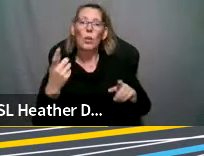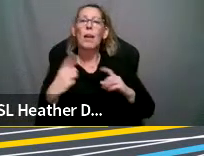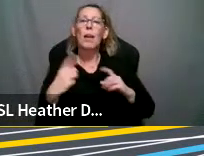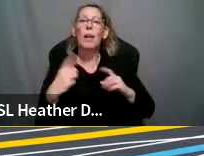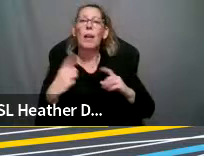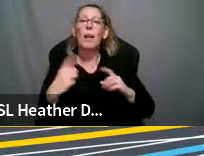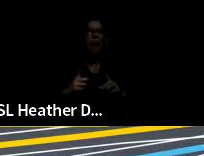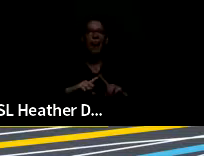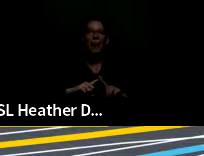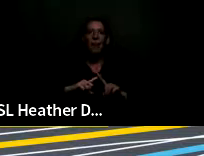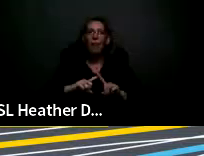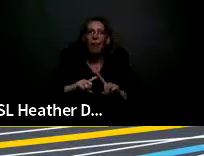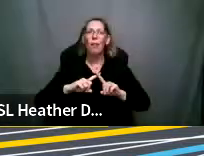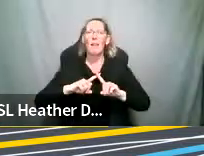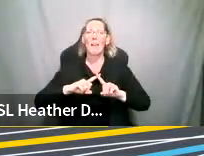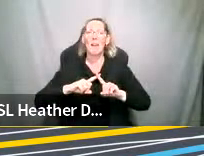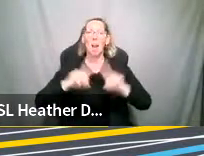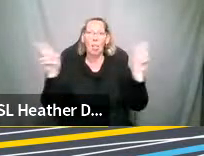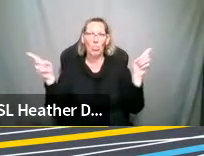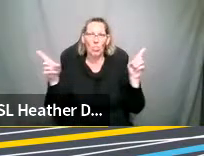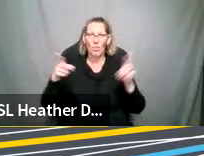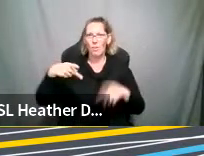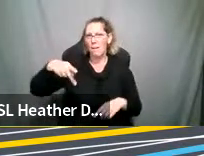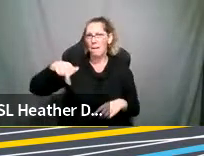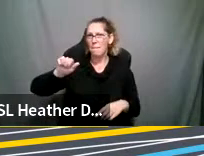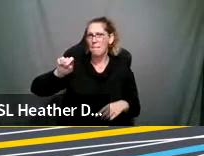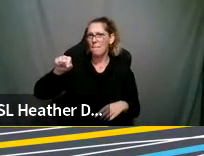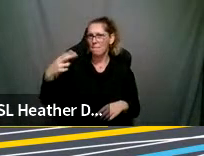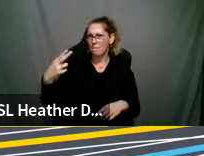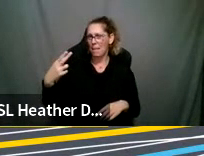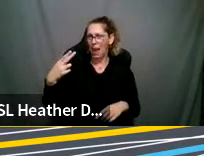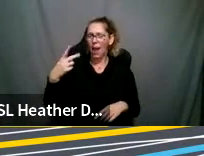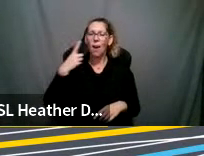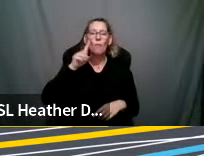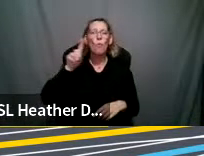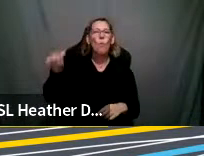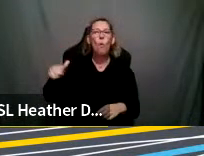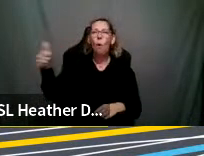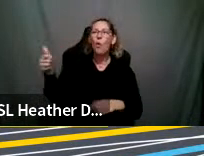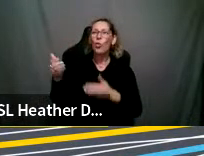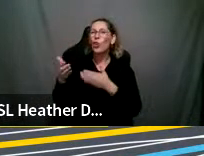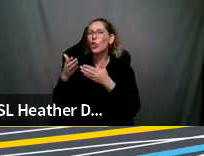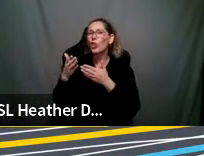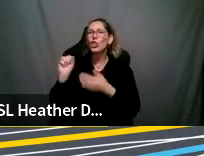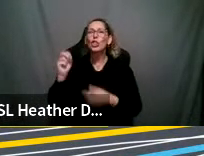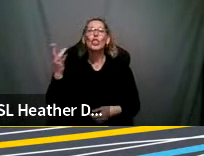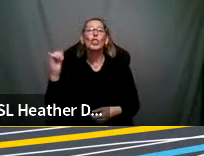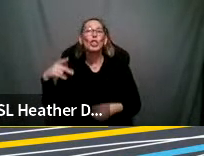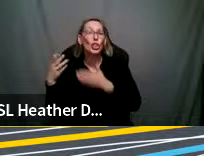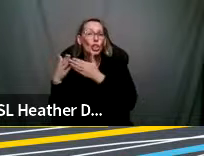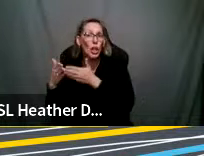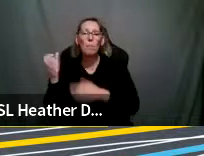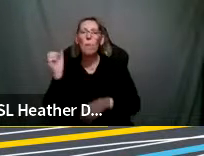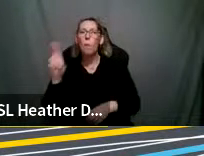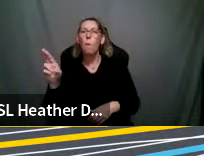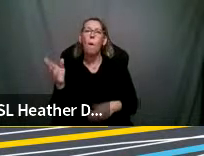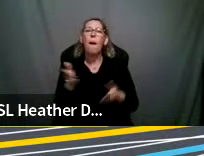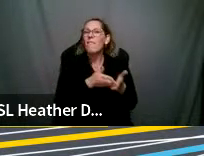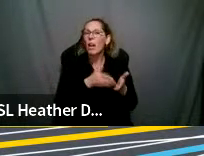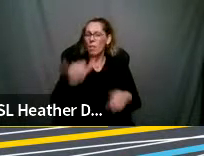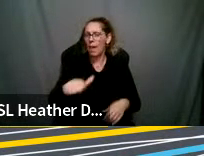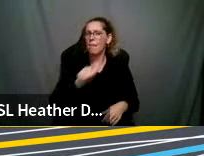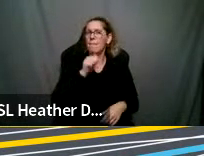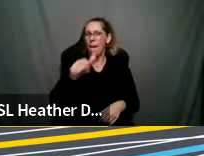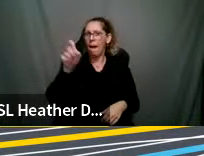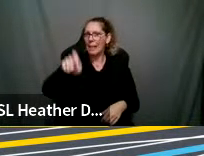other pathways for ships that don't need to use or vessels that don't need to use a bridge lift to pass